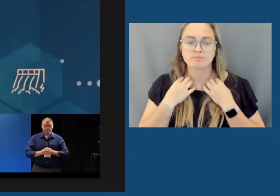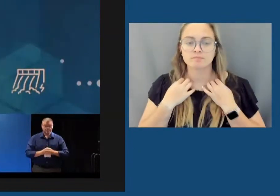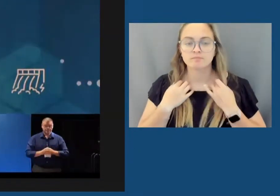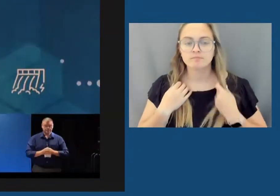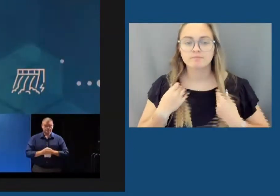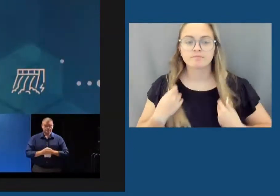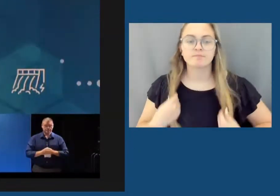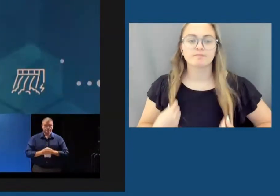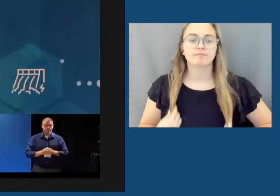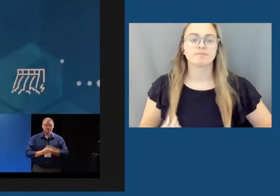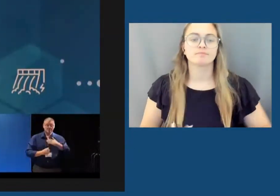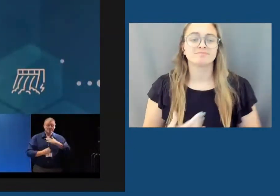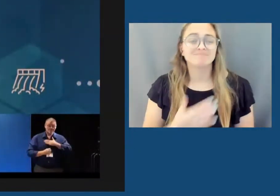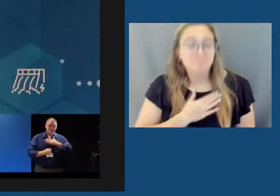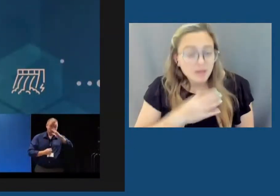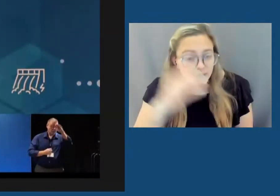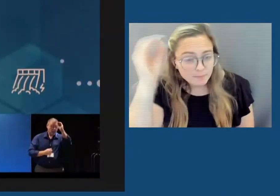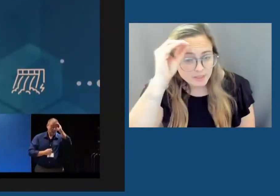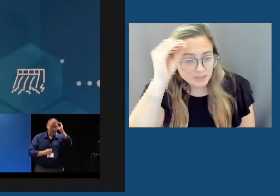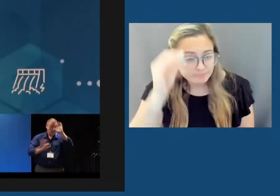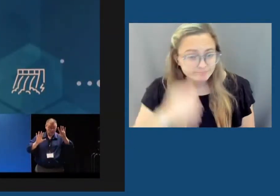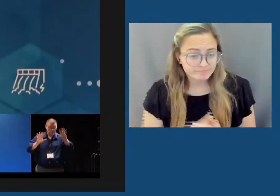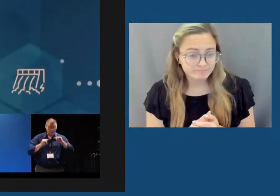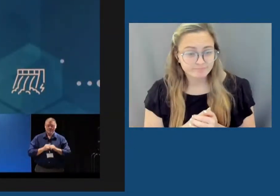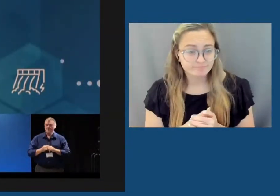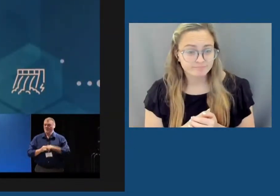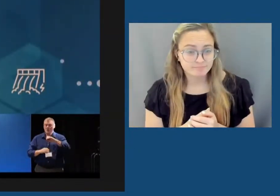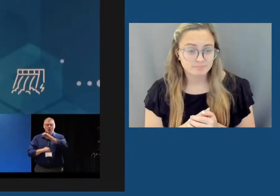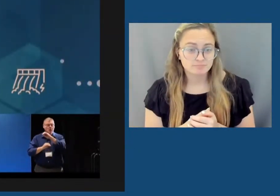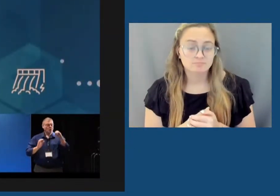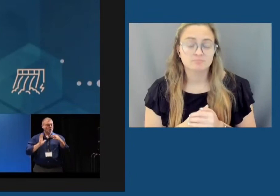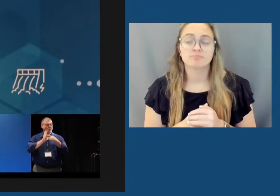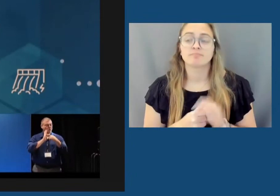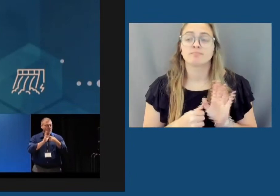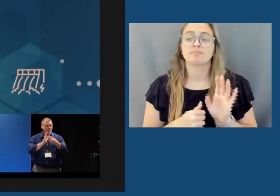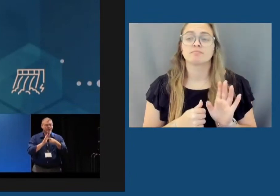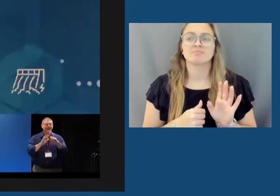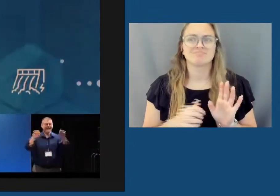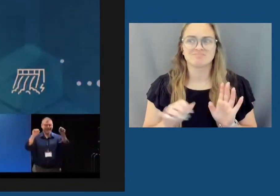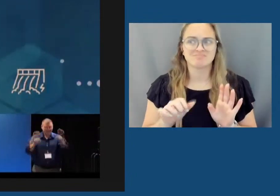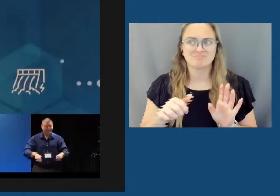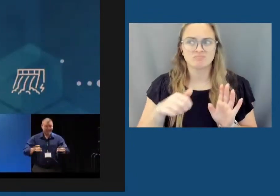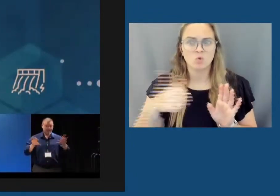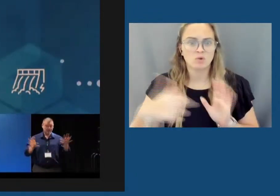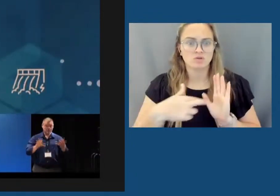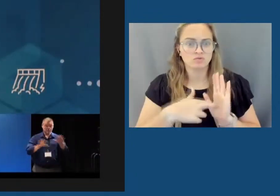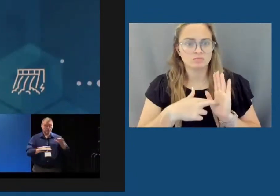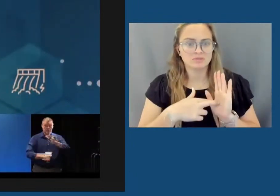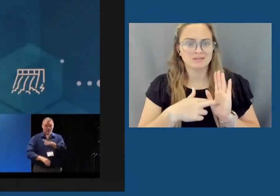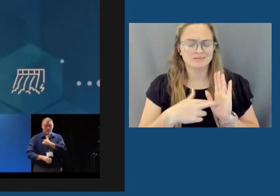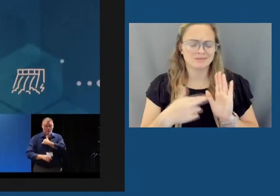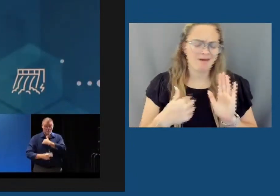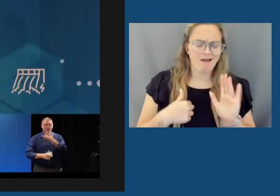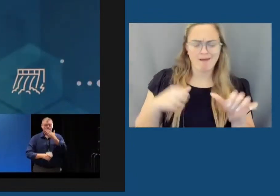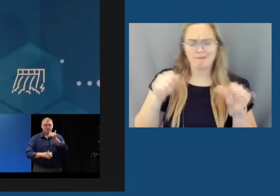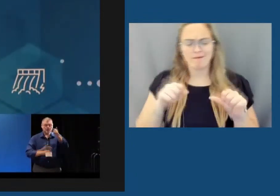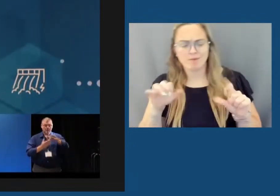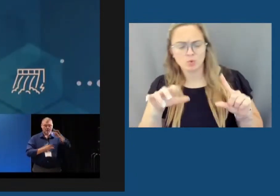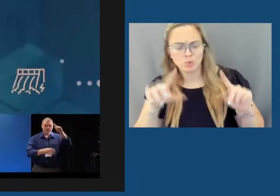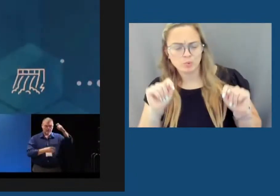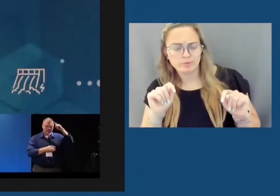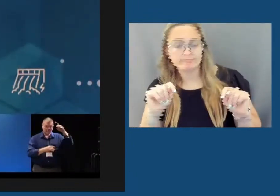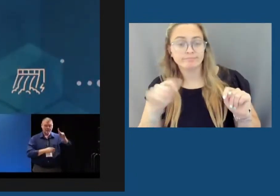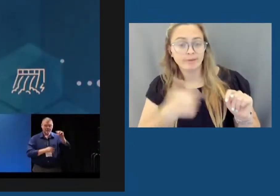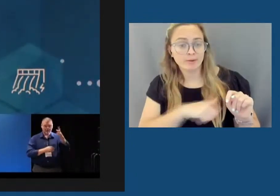In my opinion, there's no one who represents New York's can-do attitude better than Governor